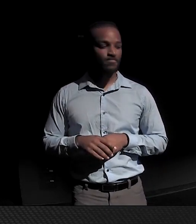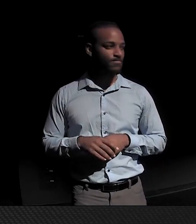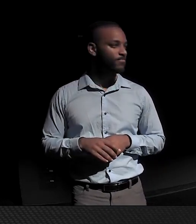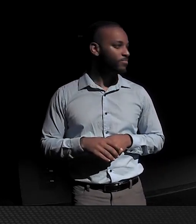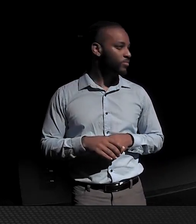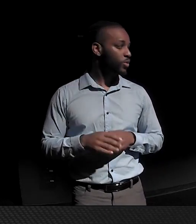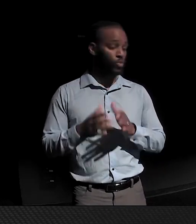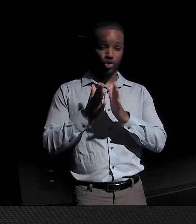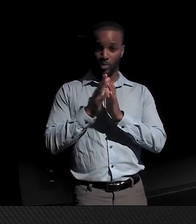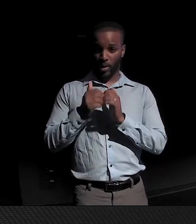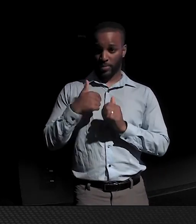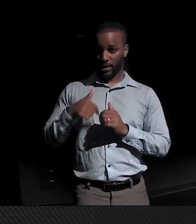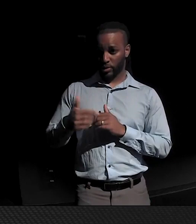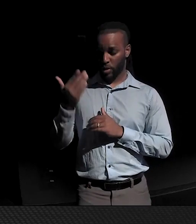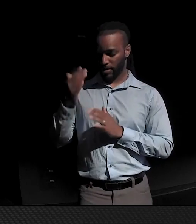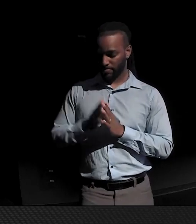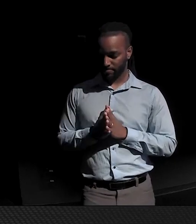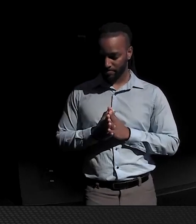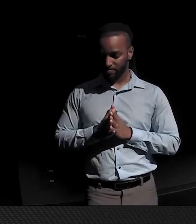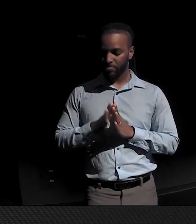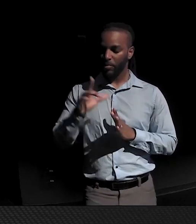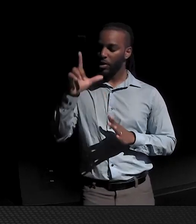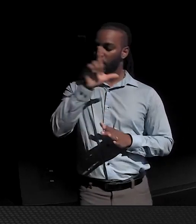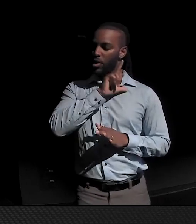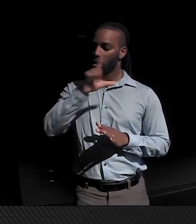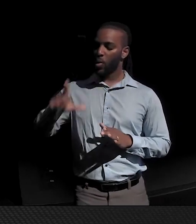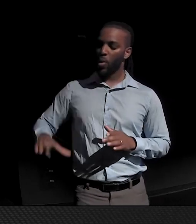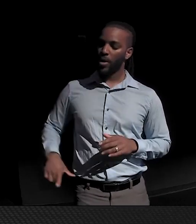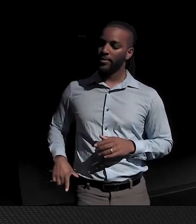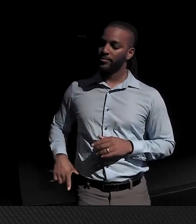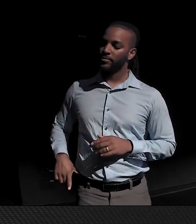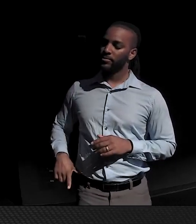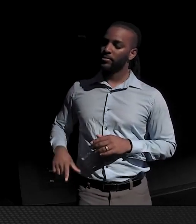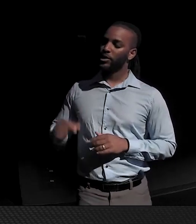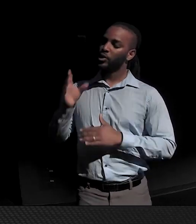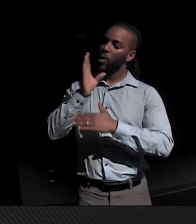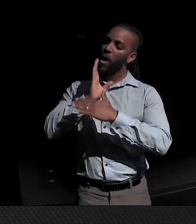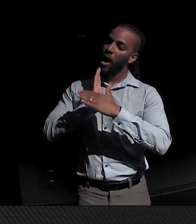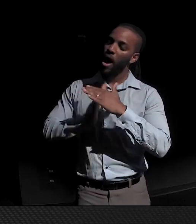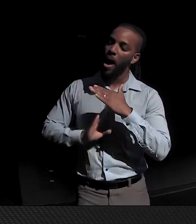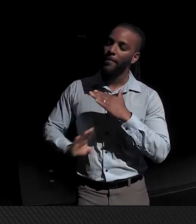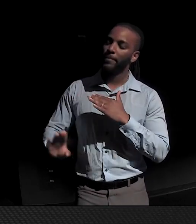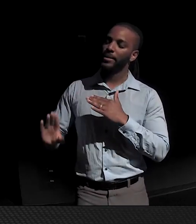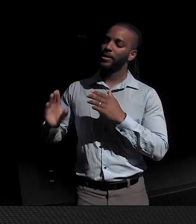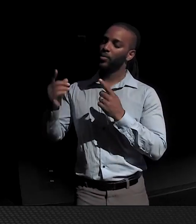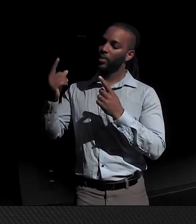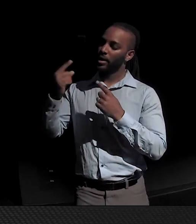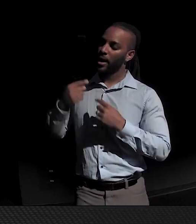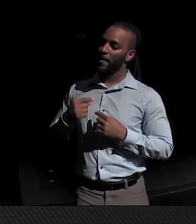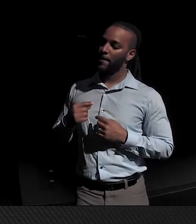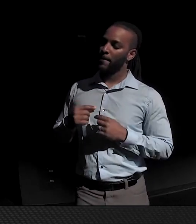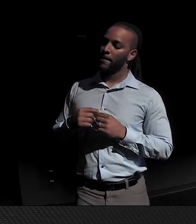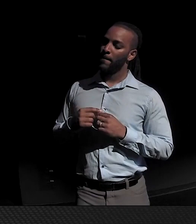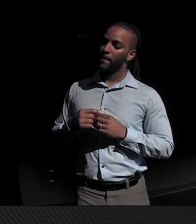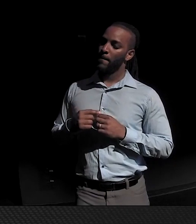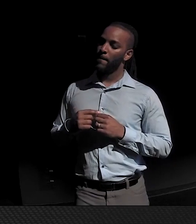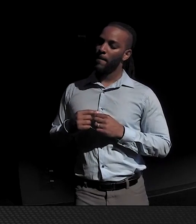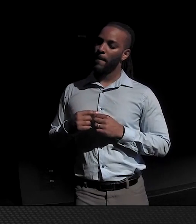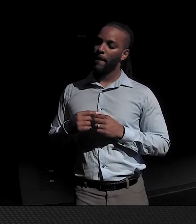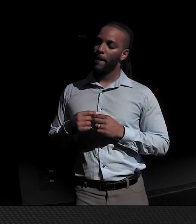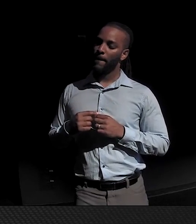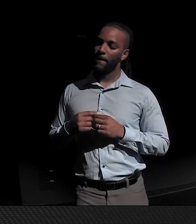Would you pray with me this morning? Lord, so humbly before you we come.